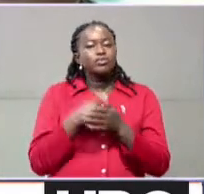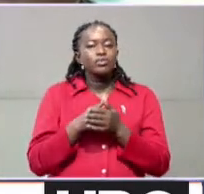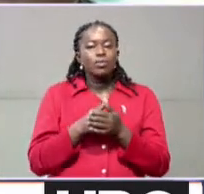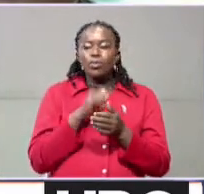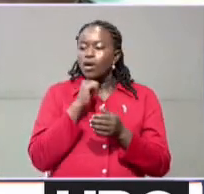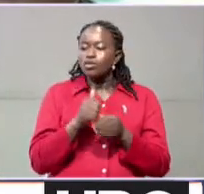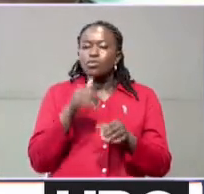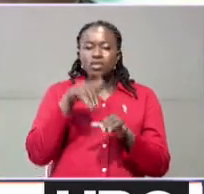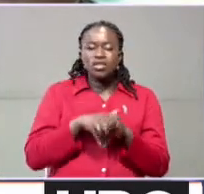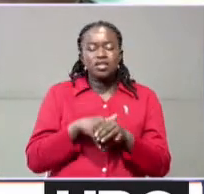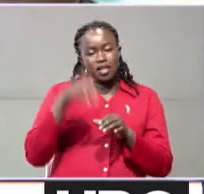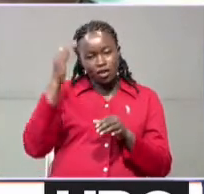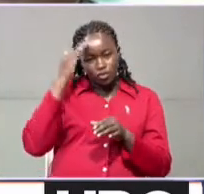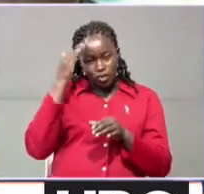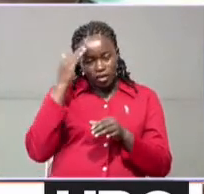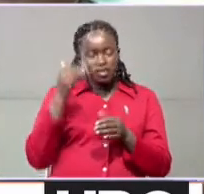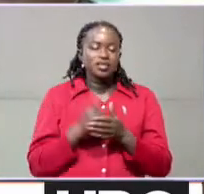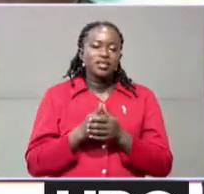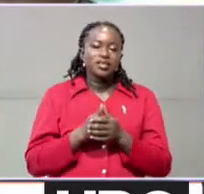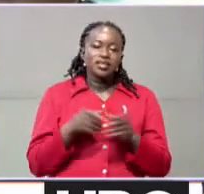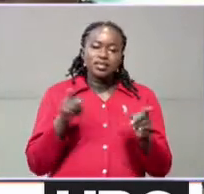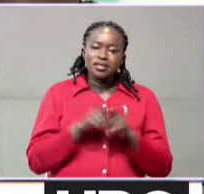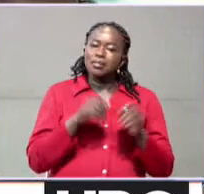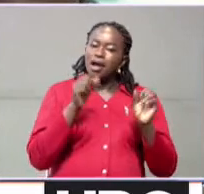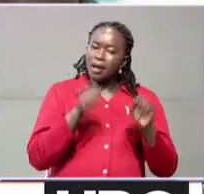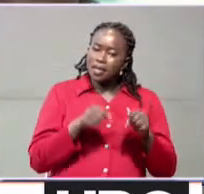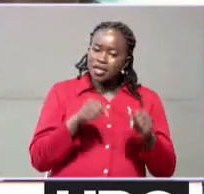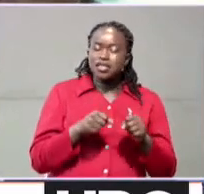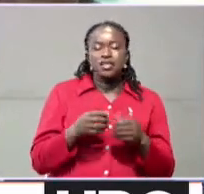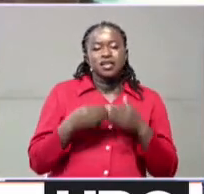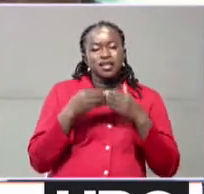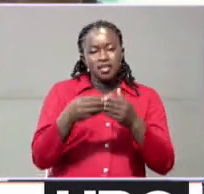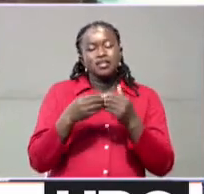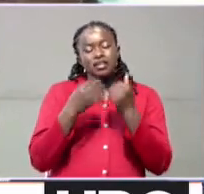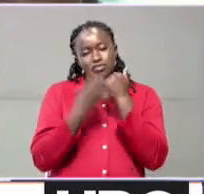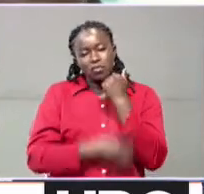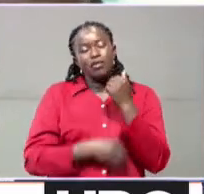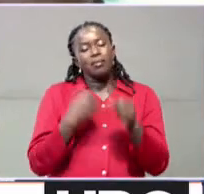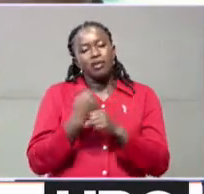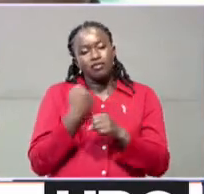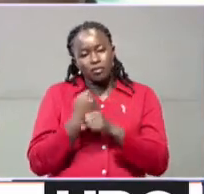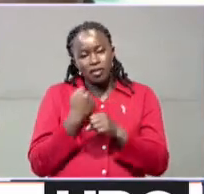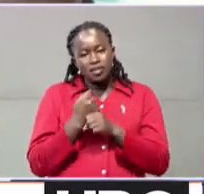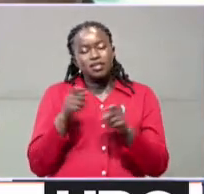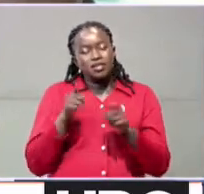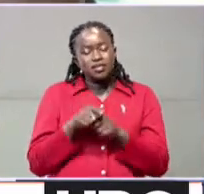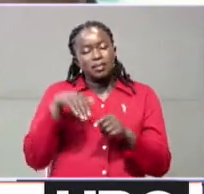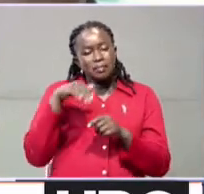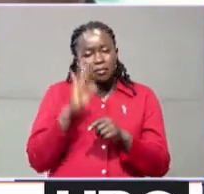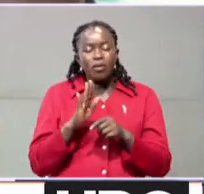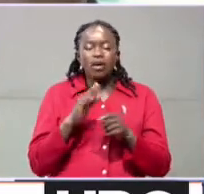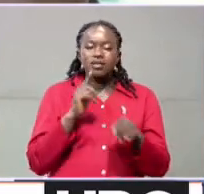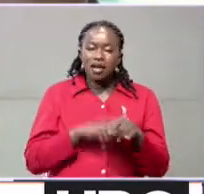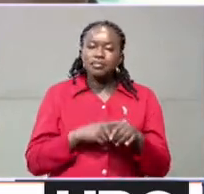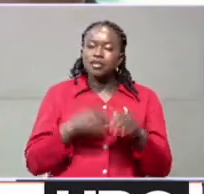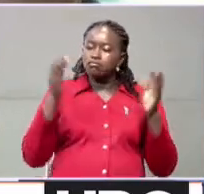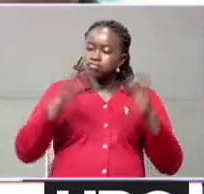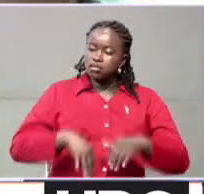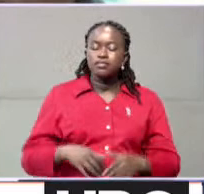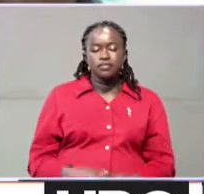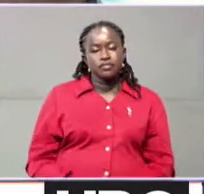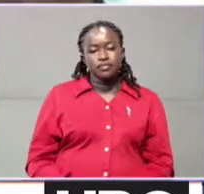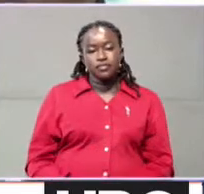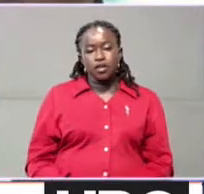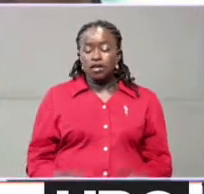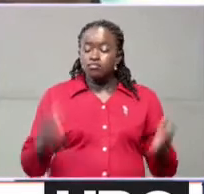within their knowledge and the ability leading to poor performance and in most cases collapsing collapsing